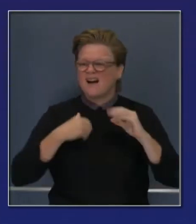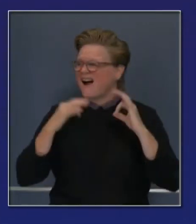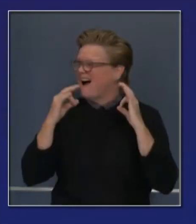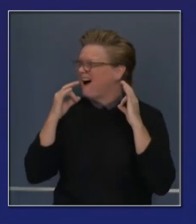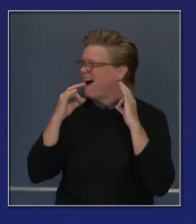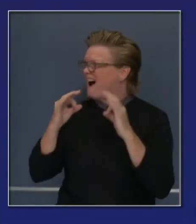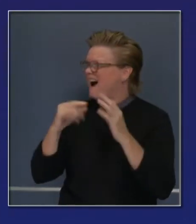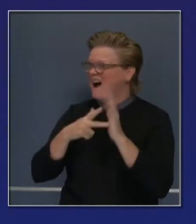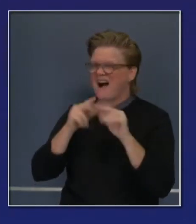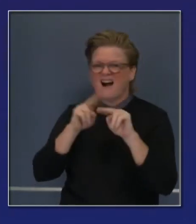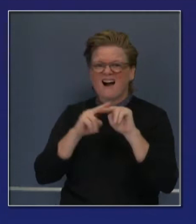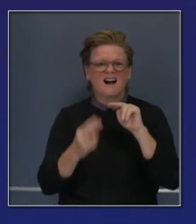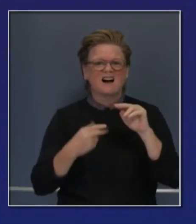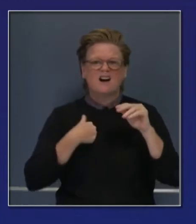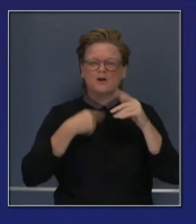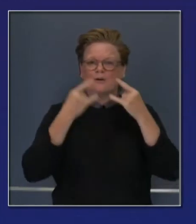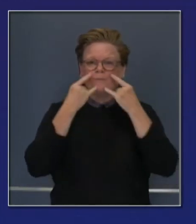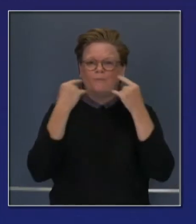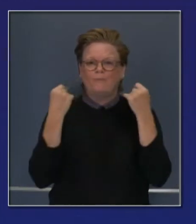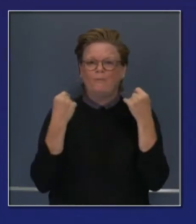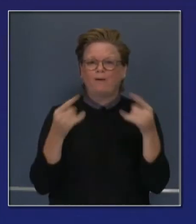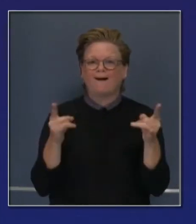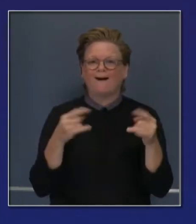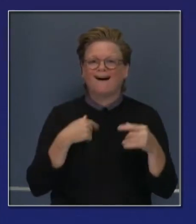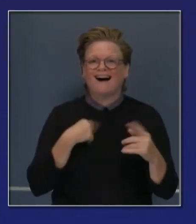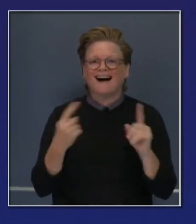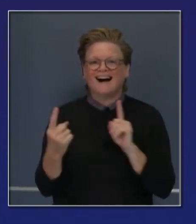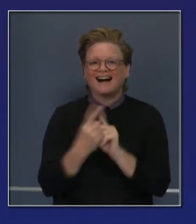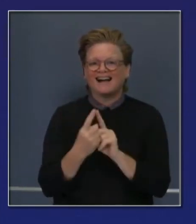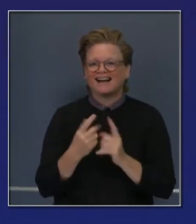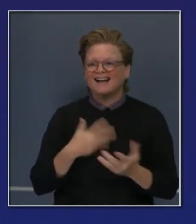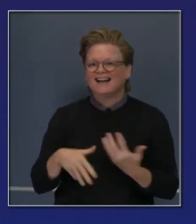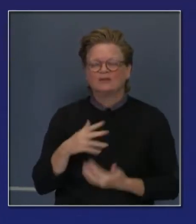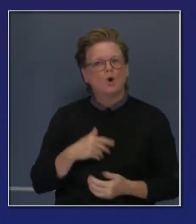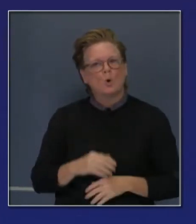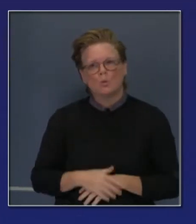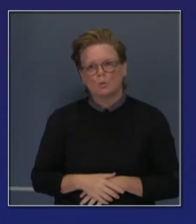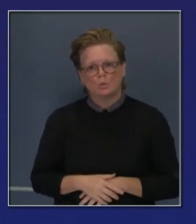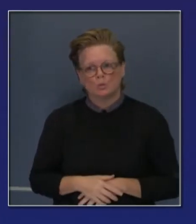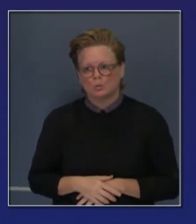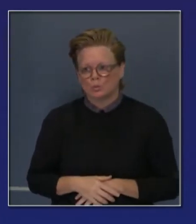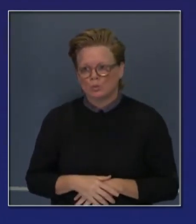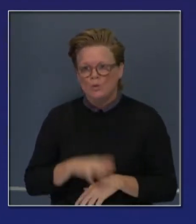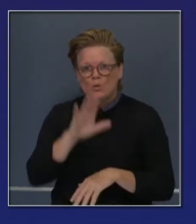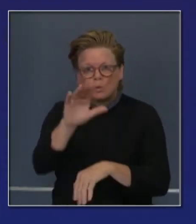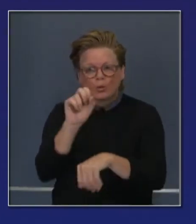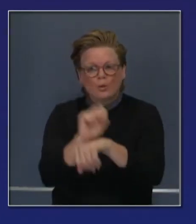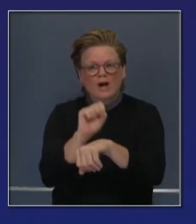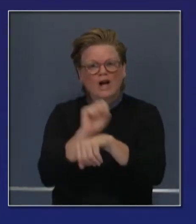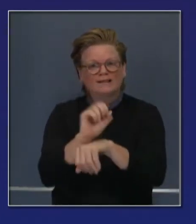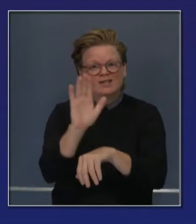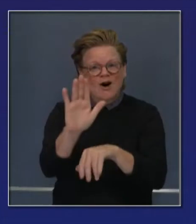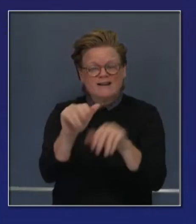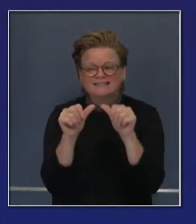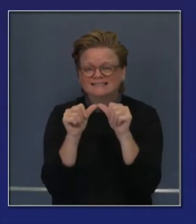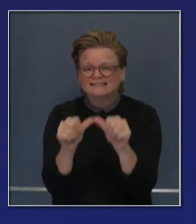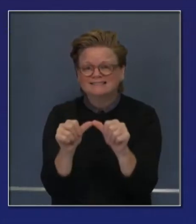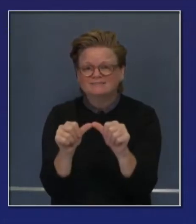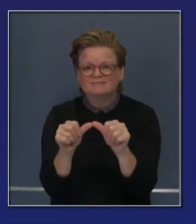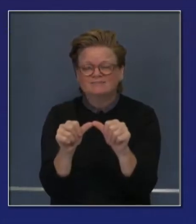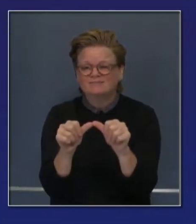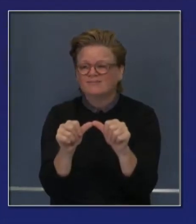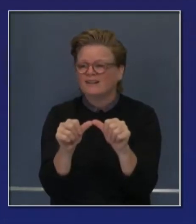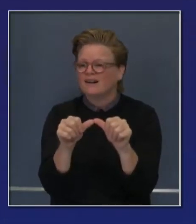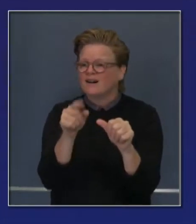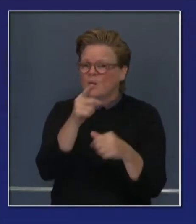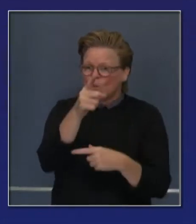that the governor made when he began talking about COVID, that we need everyone's effort still, that 40 million strong came together